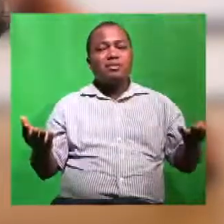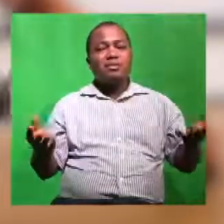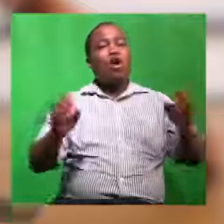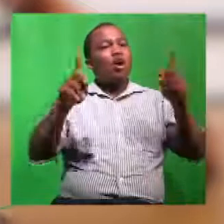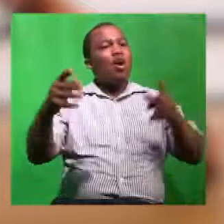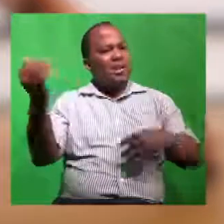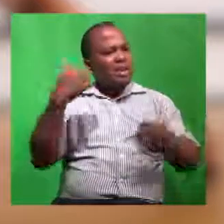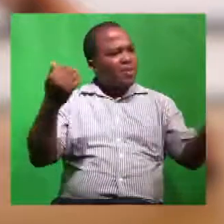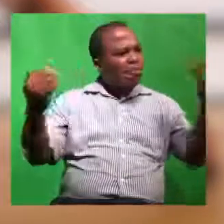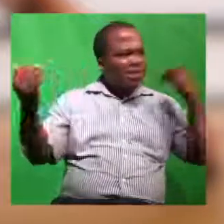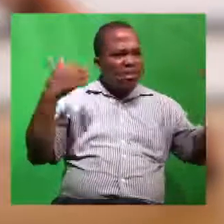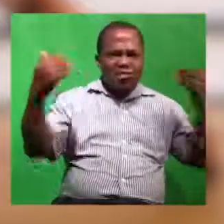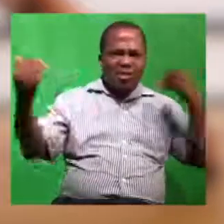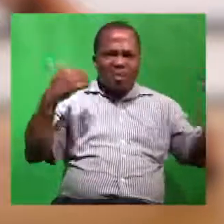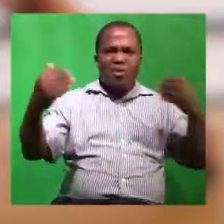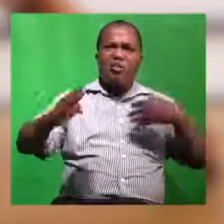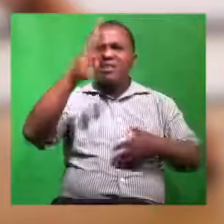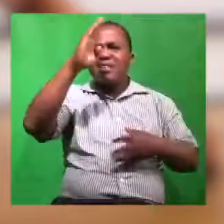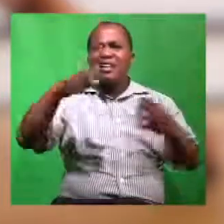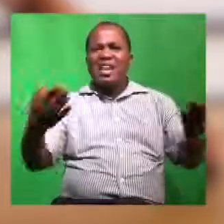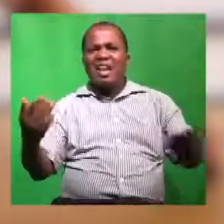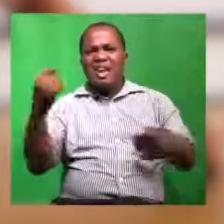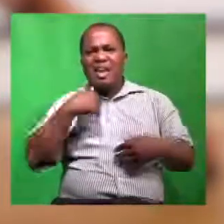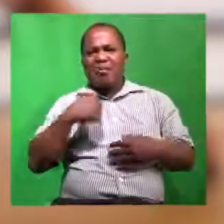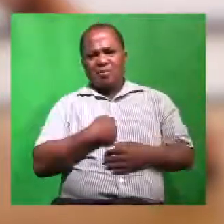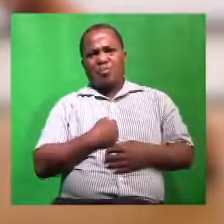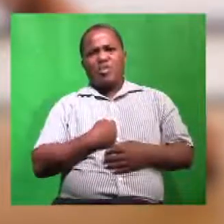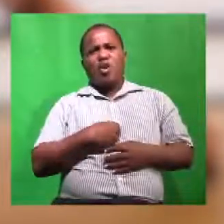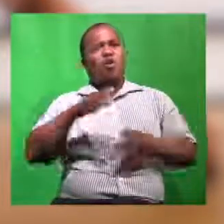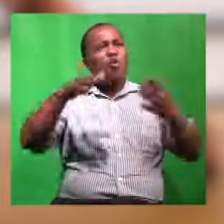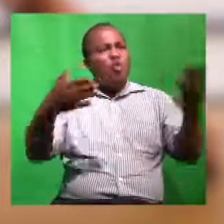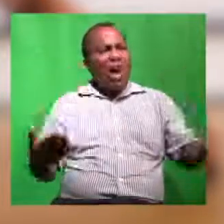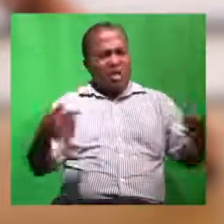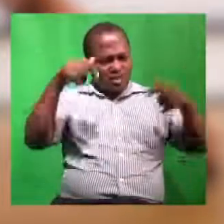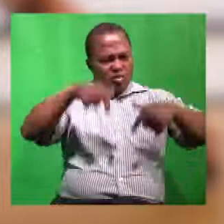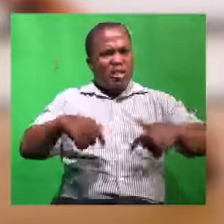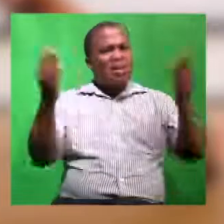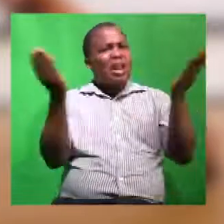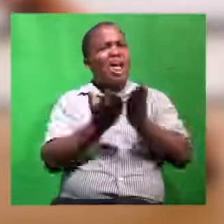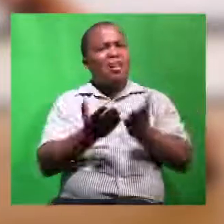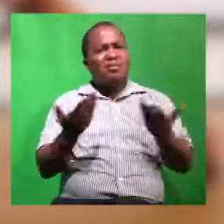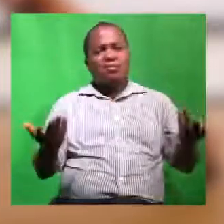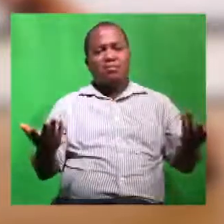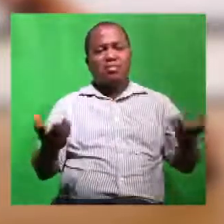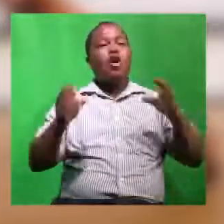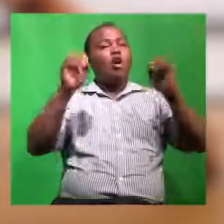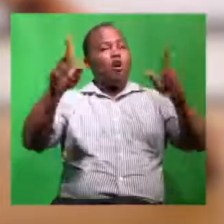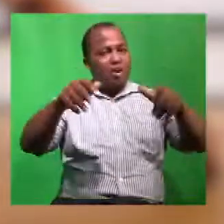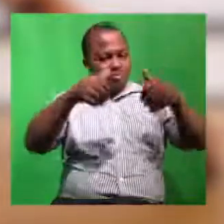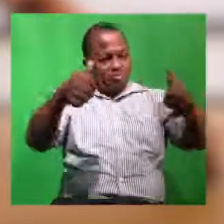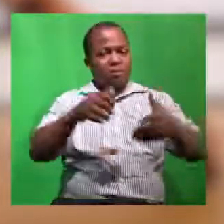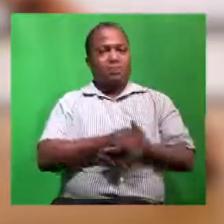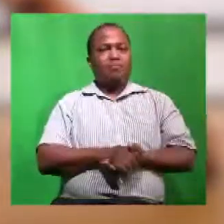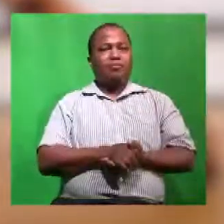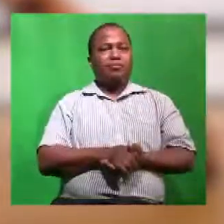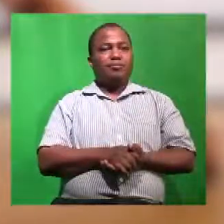Who can tell? Raise up your hand. Who can tell us? Who can tell us what do we learn about? Okay, well,